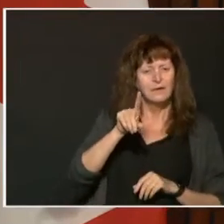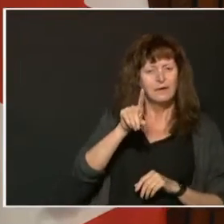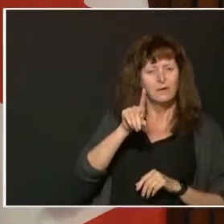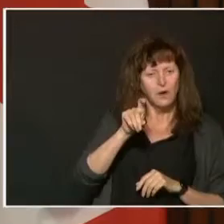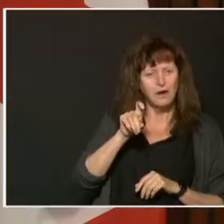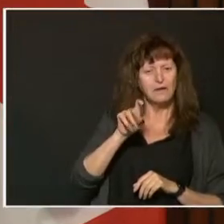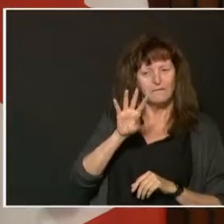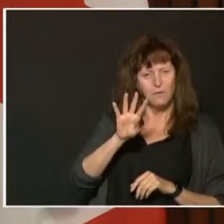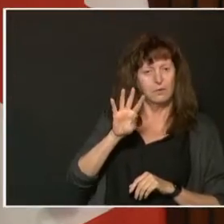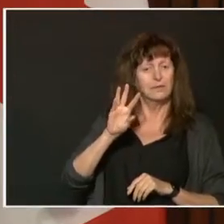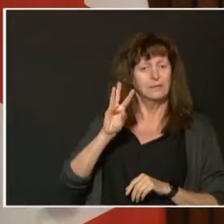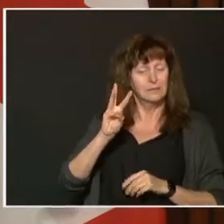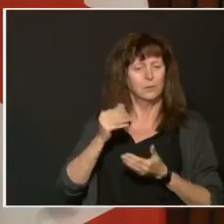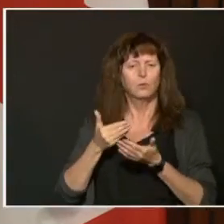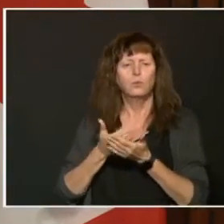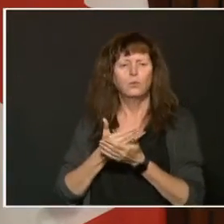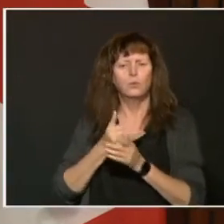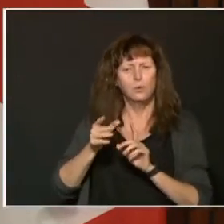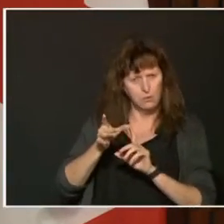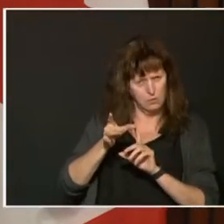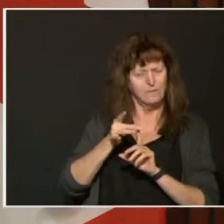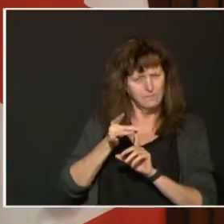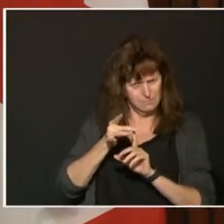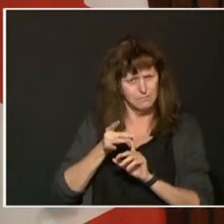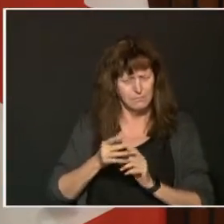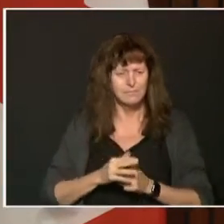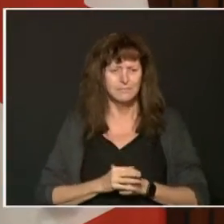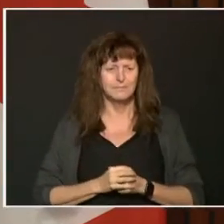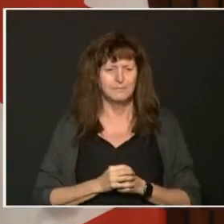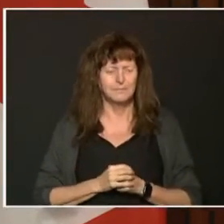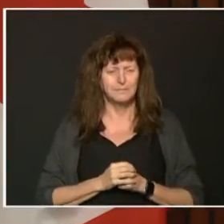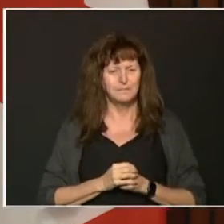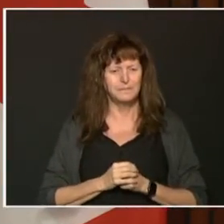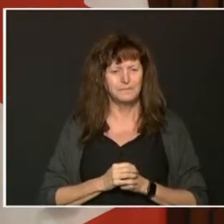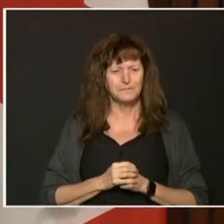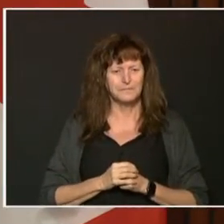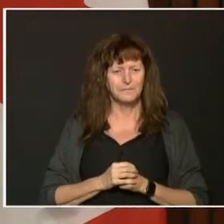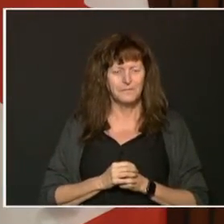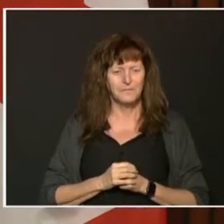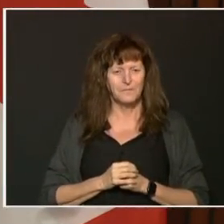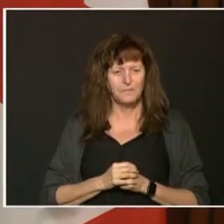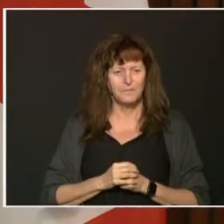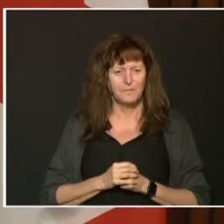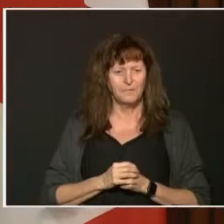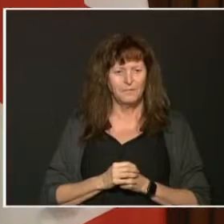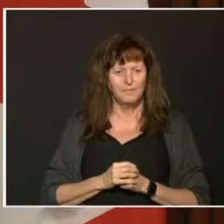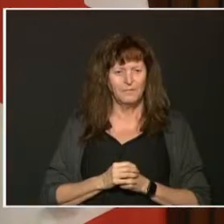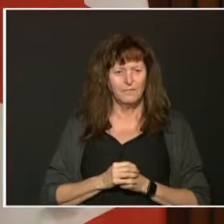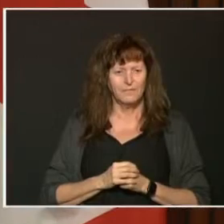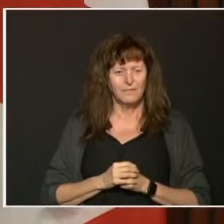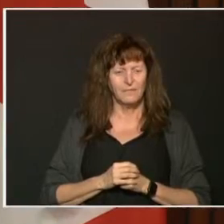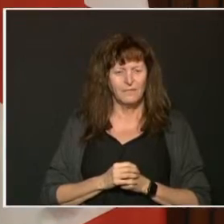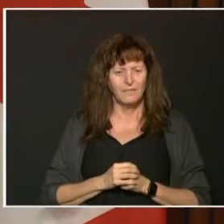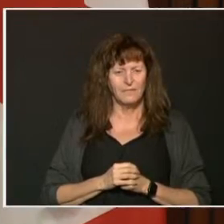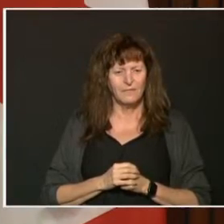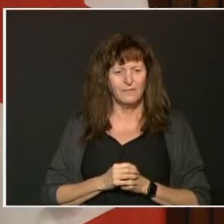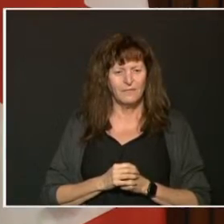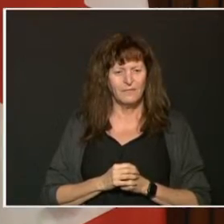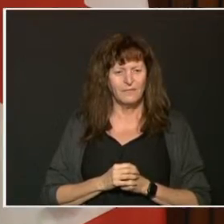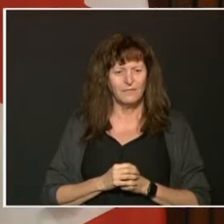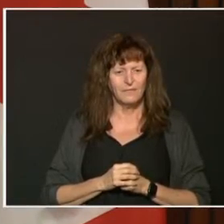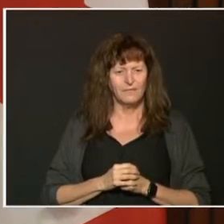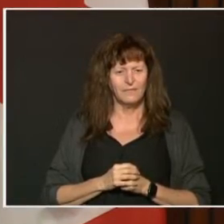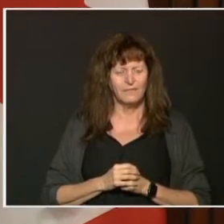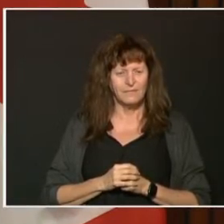46 new cases of COVID-19 reported in Ontario. We have 173 people currently